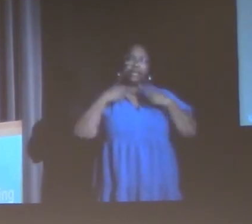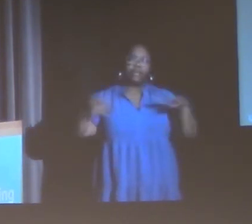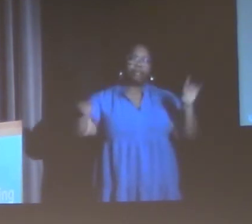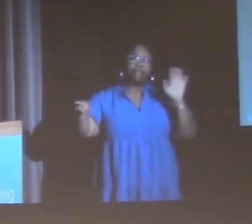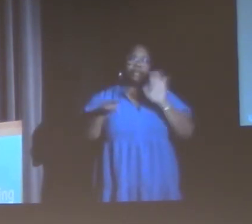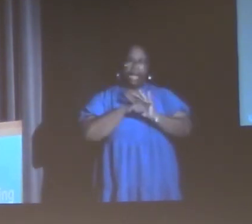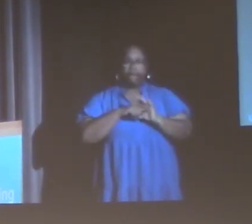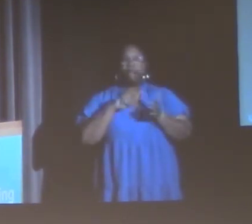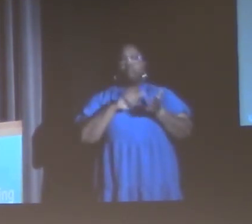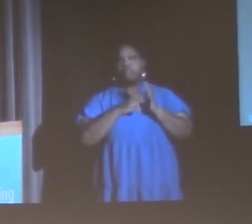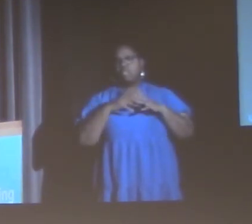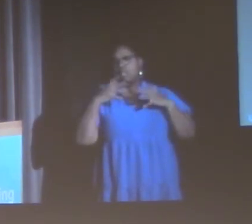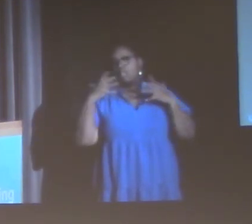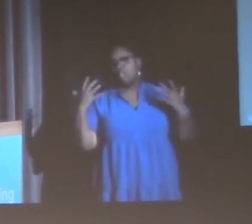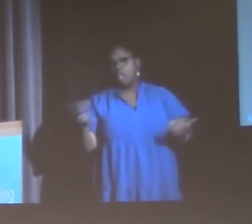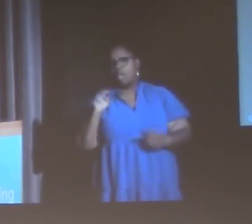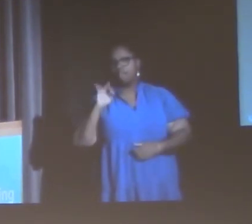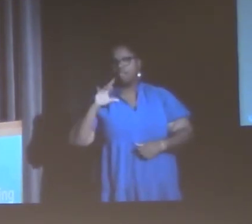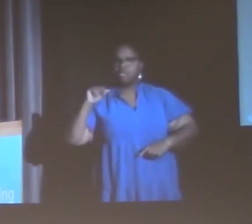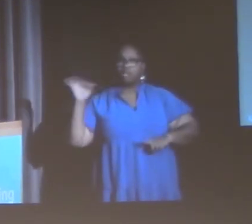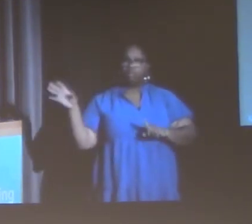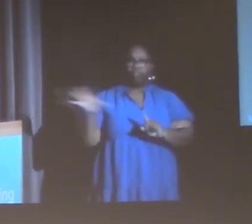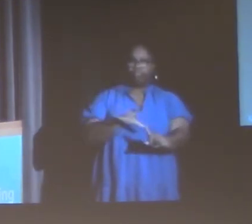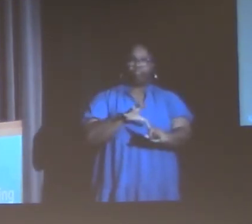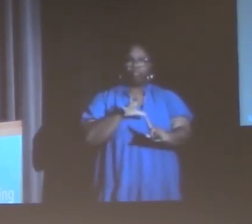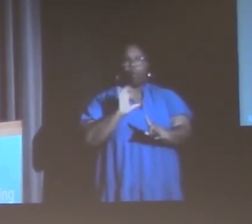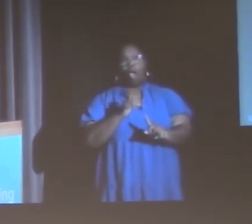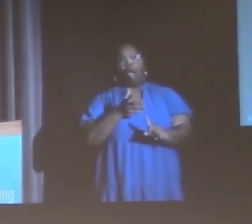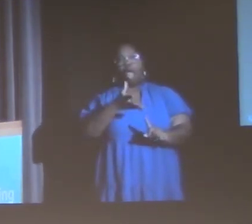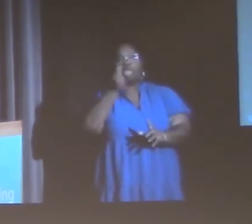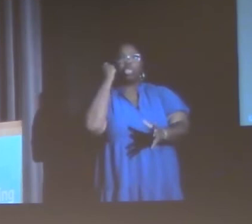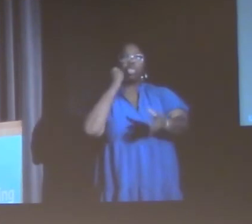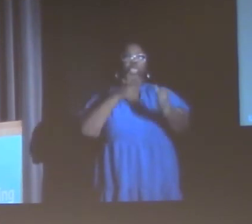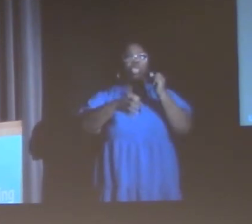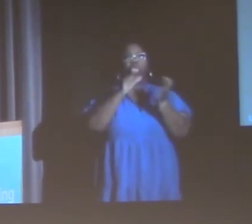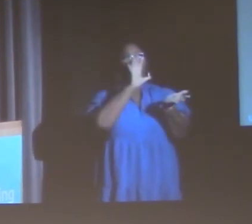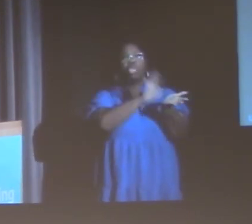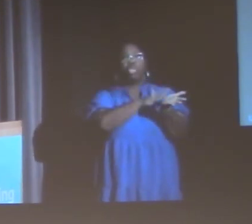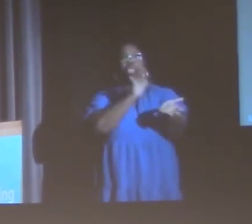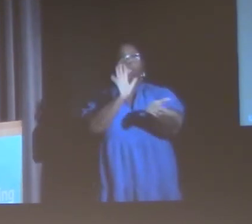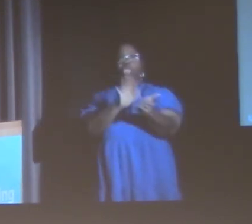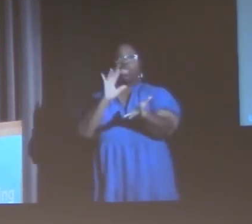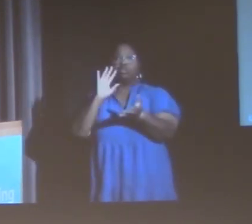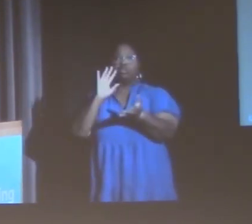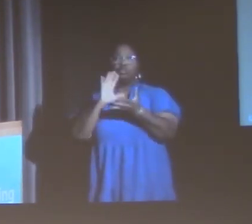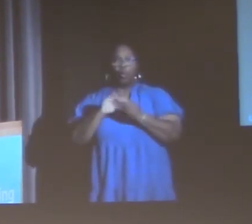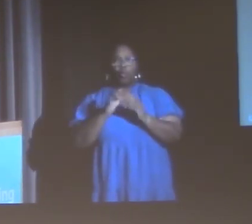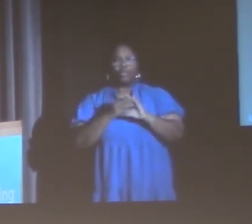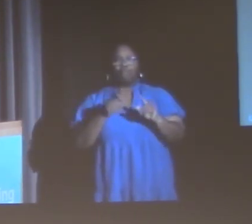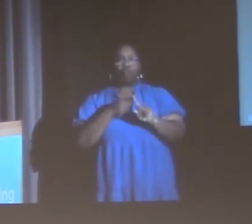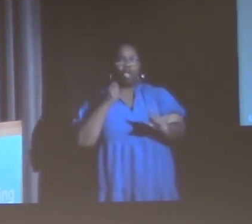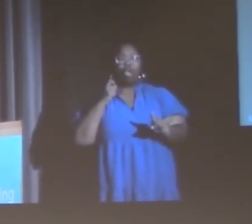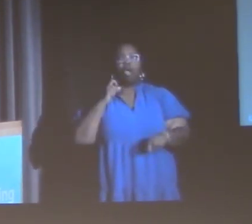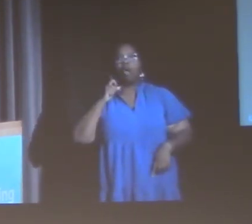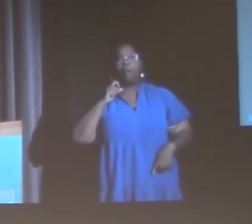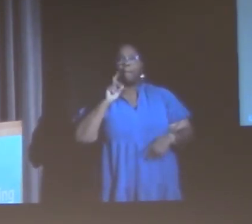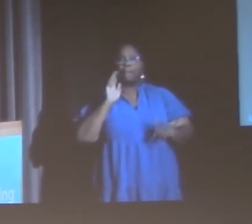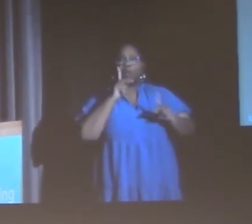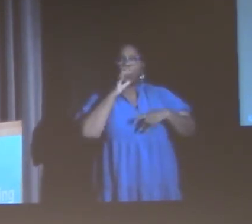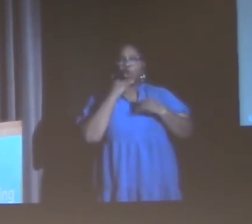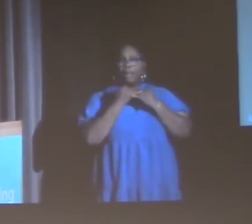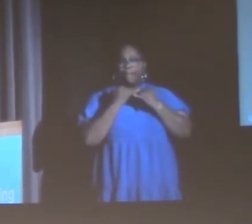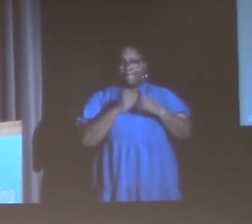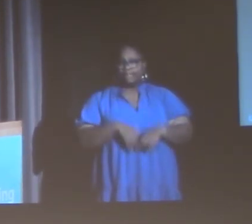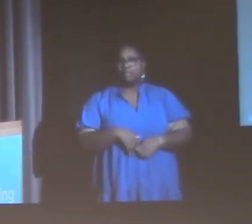media people come inside seeking to extract stories from currently incarcerated people. And to answer your question specifically, I want